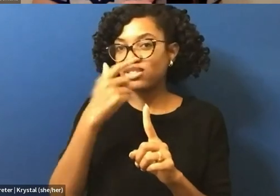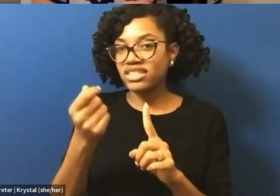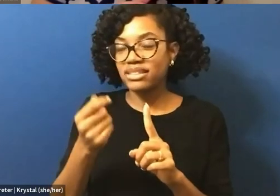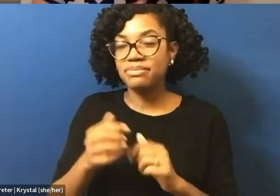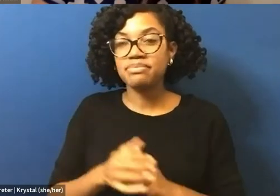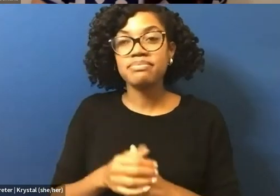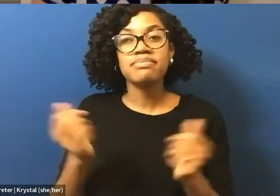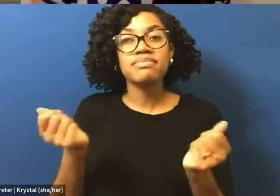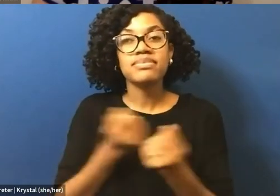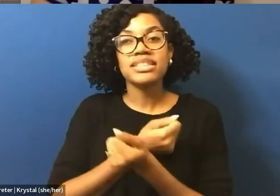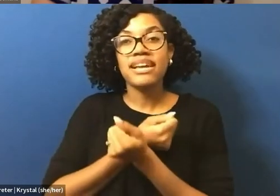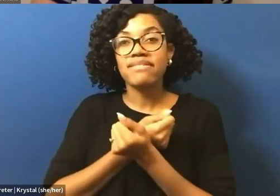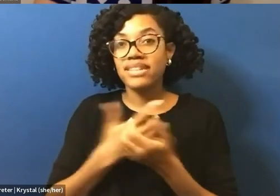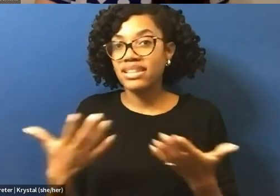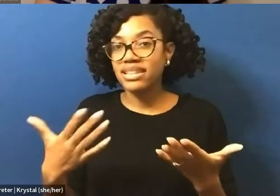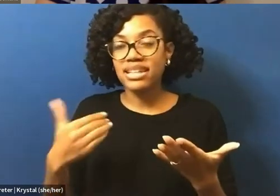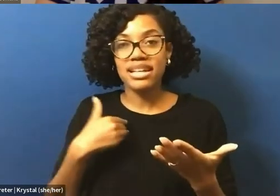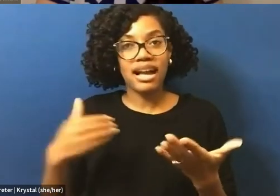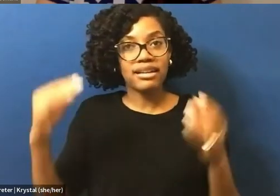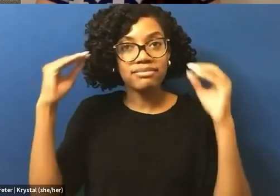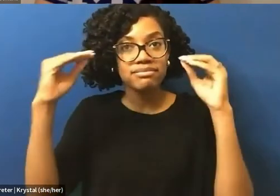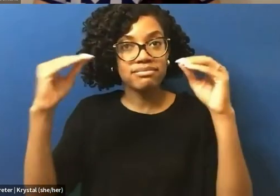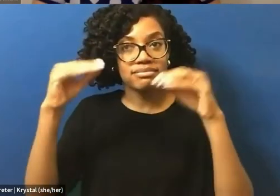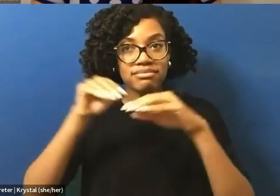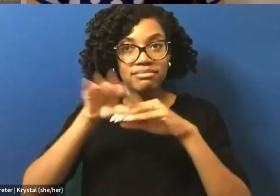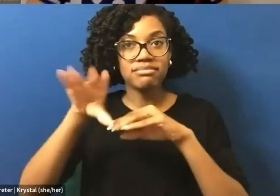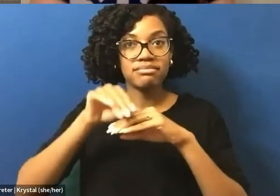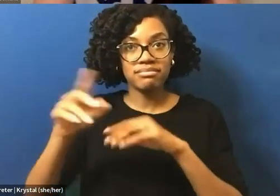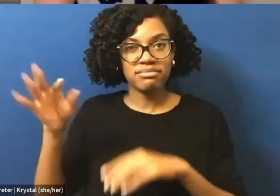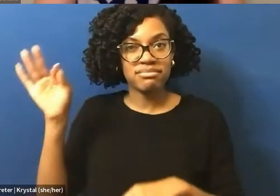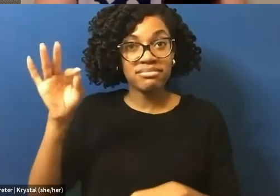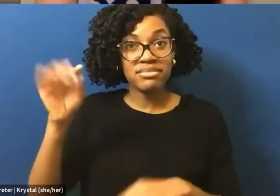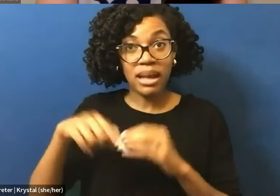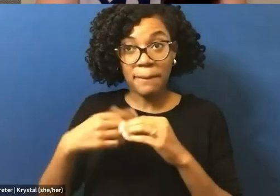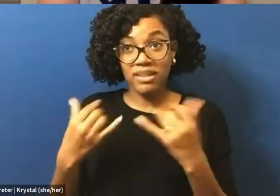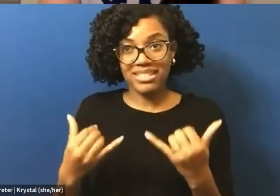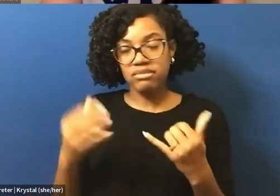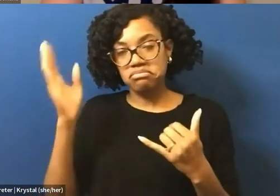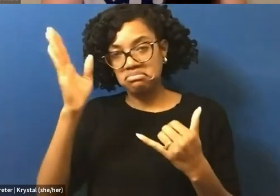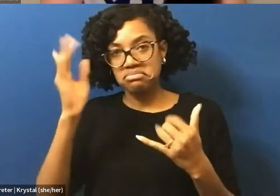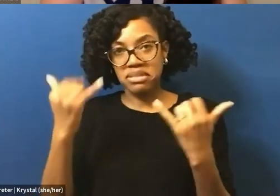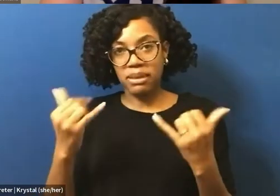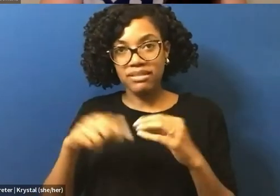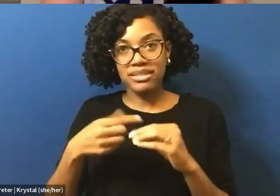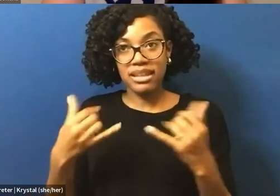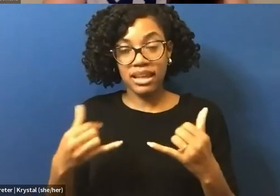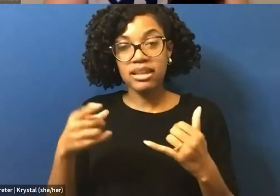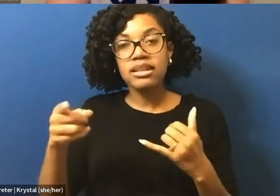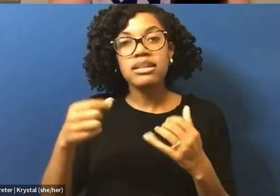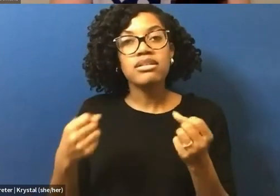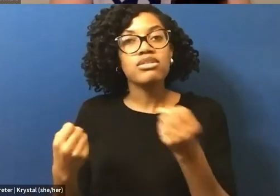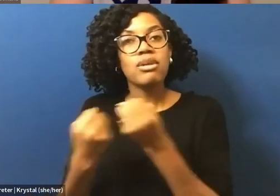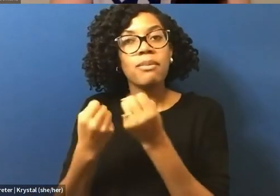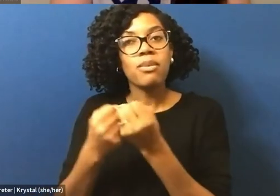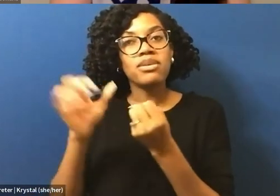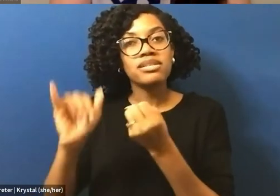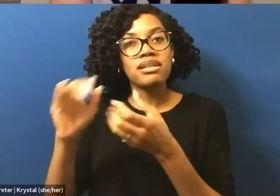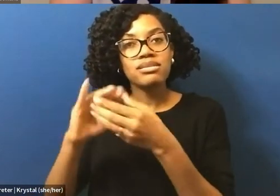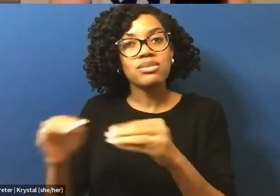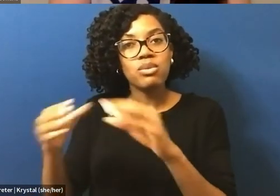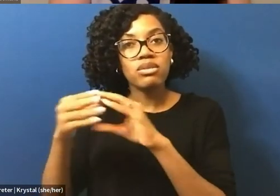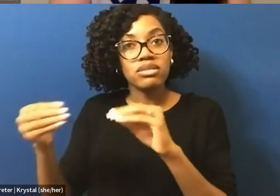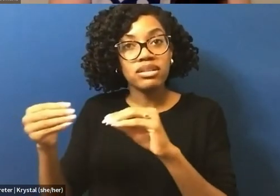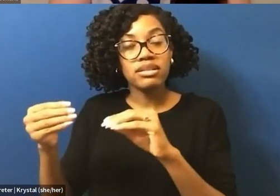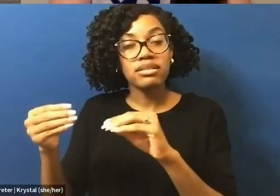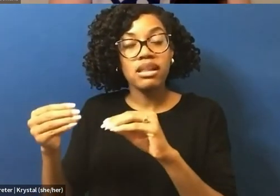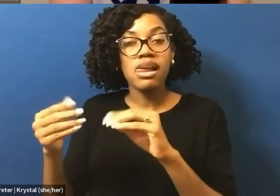I have told you kind of suggests, if you believe the narratives, right, that we talked about at the beginning of our session, is